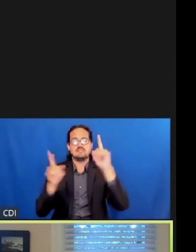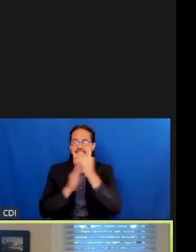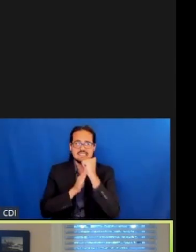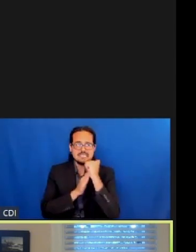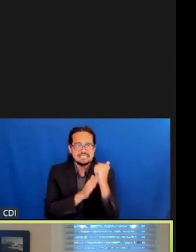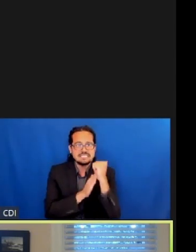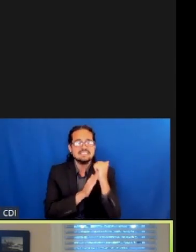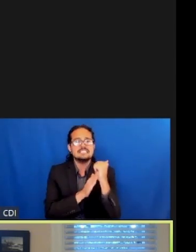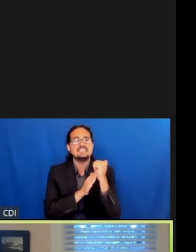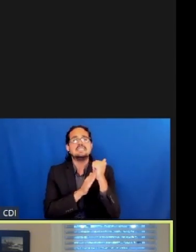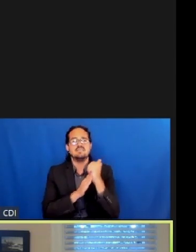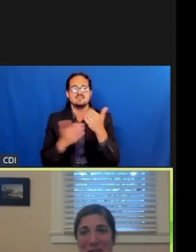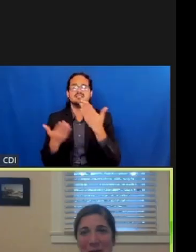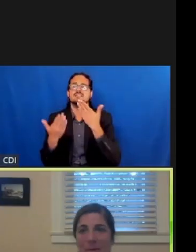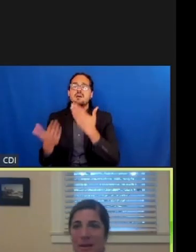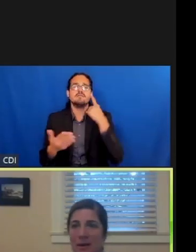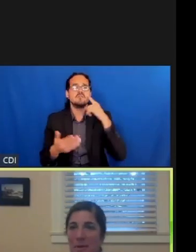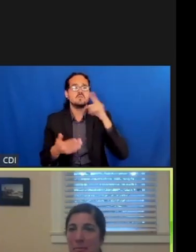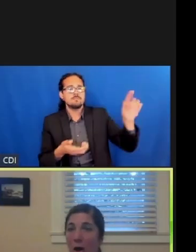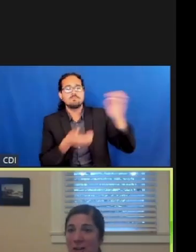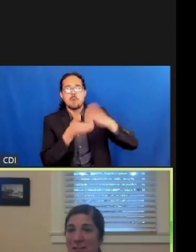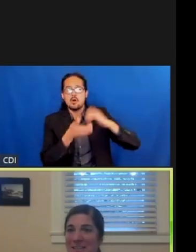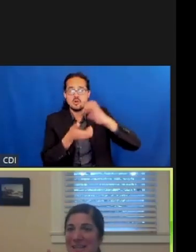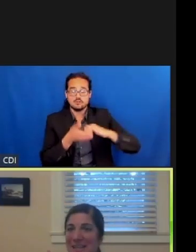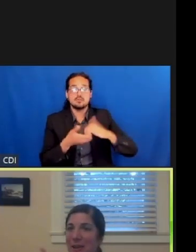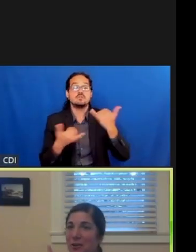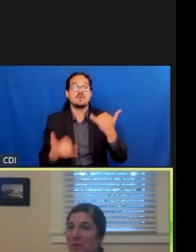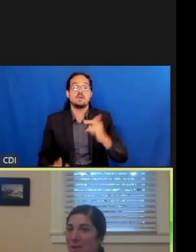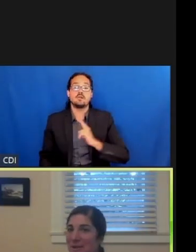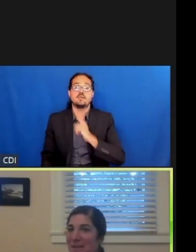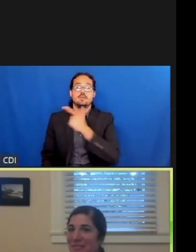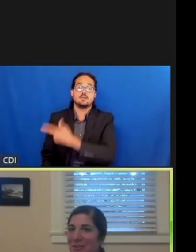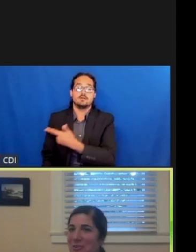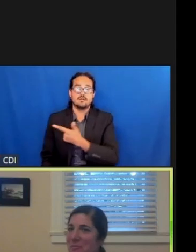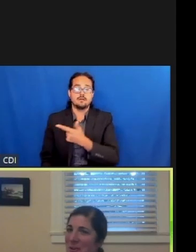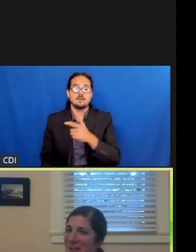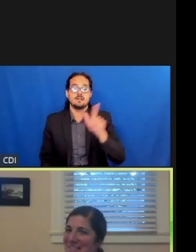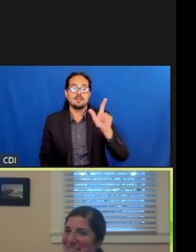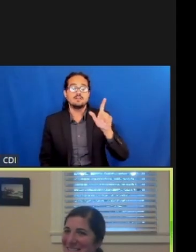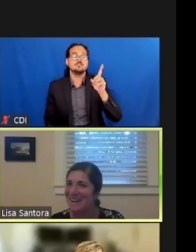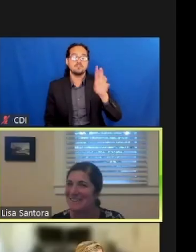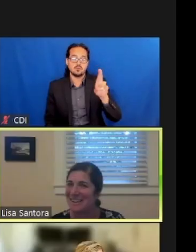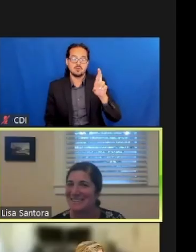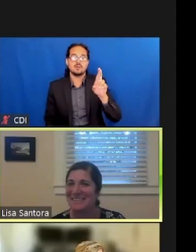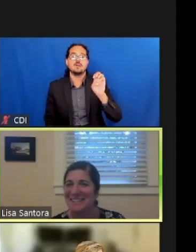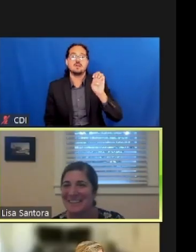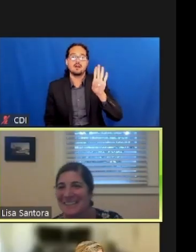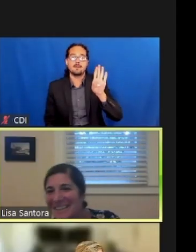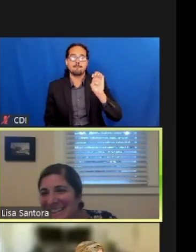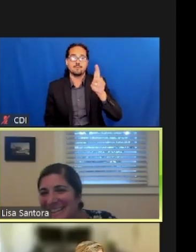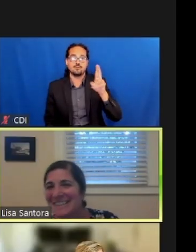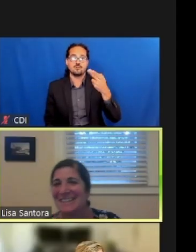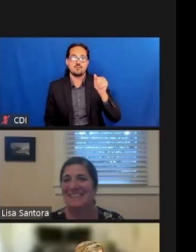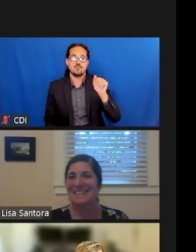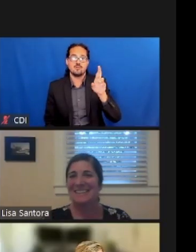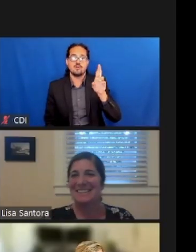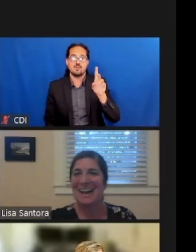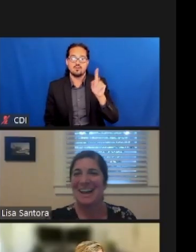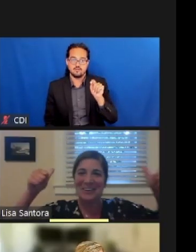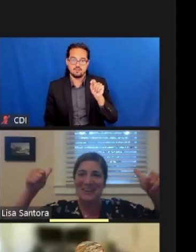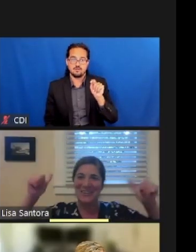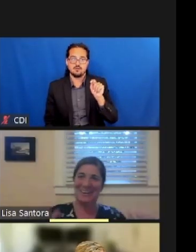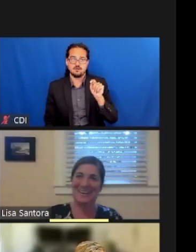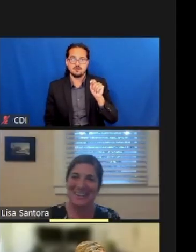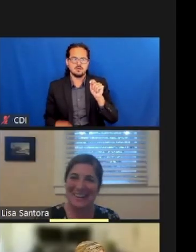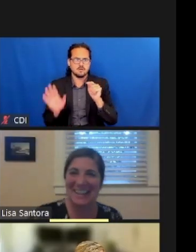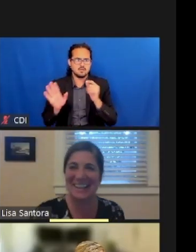of our greatest partners. And I'm going to pause because Lainey might correct me if Dr. Eberhardt is not next. She's next. You're